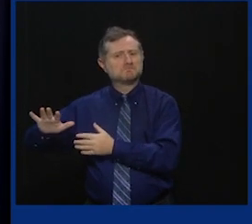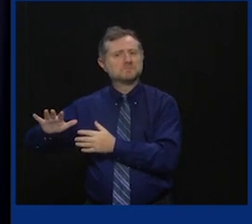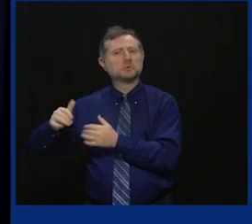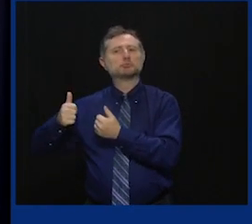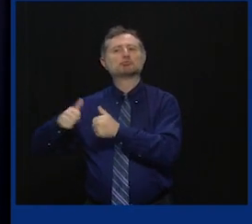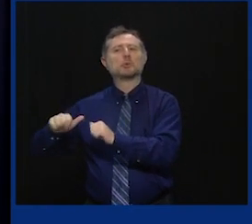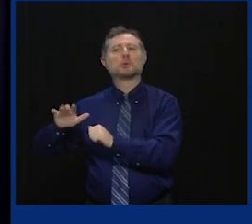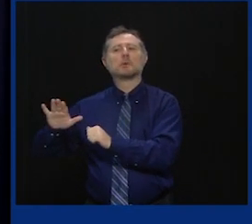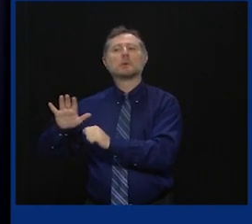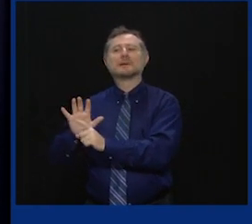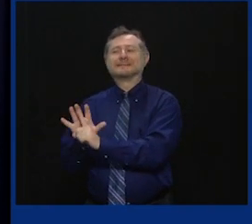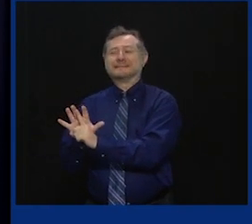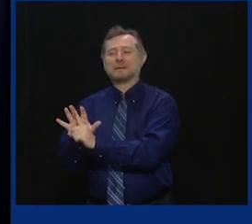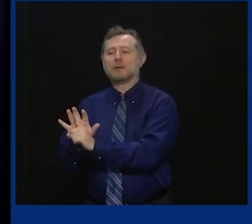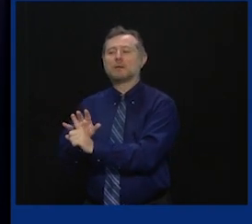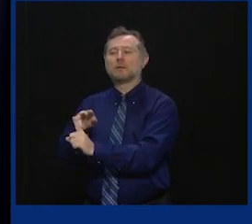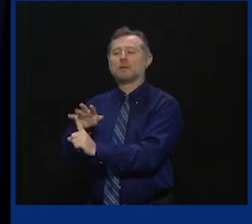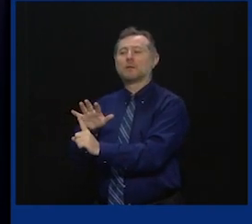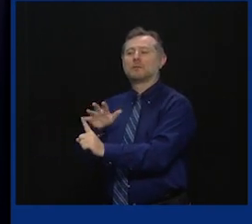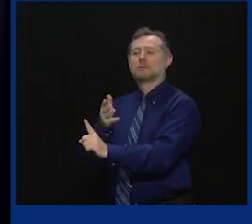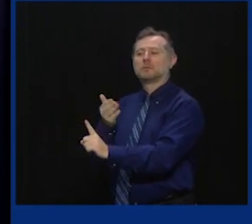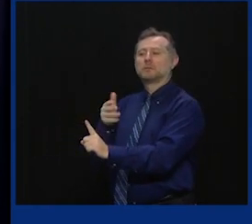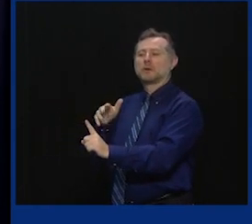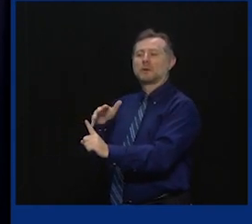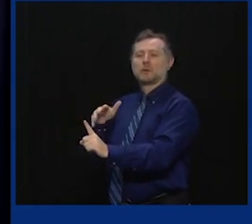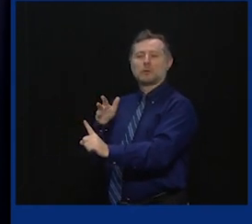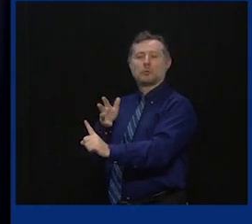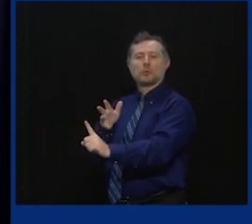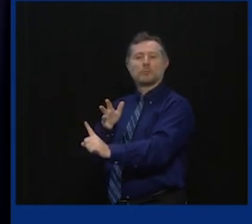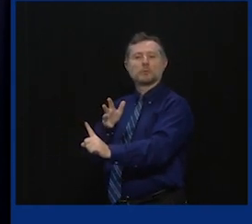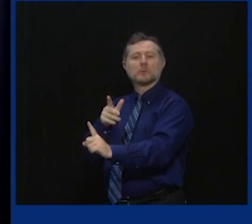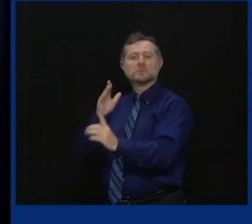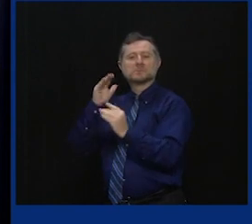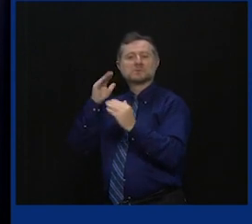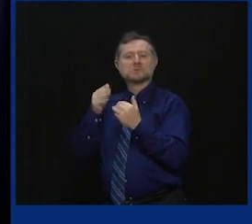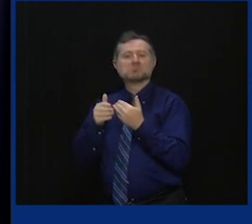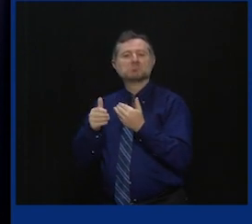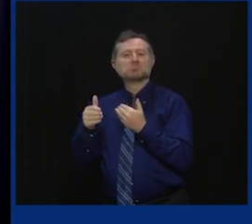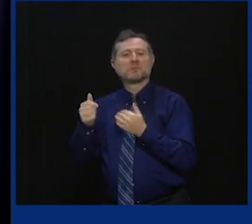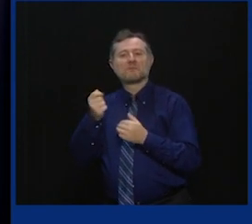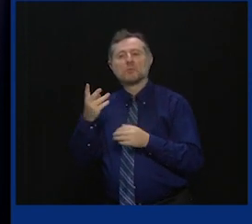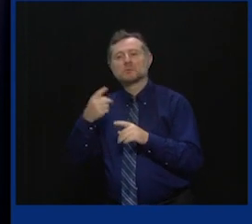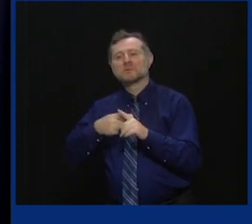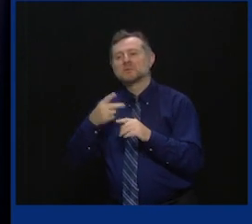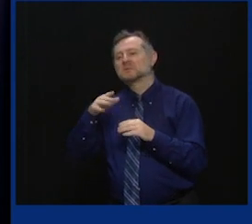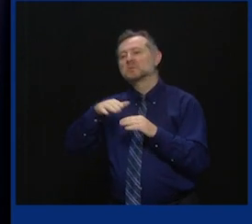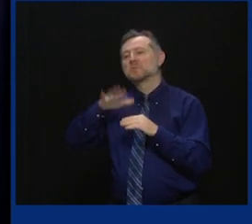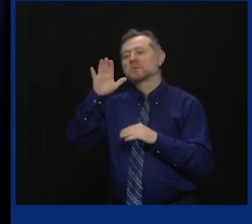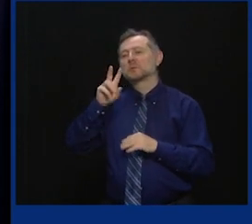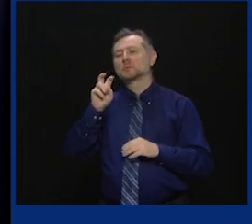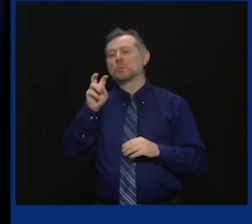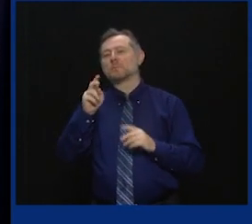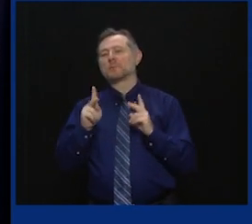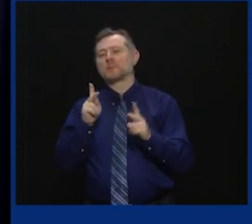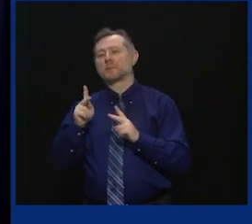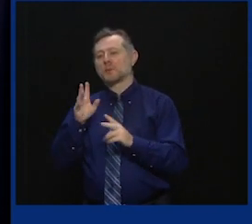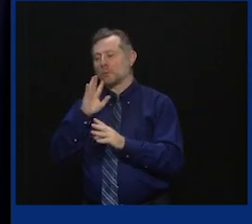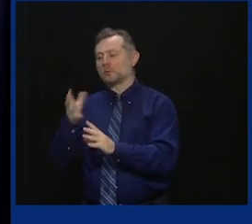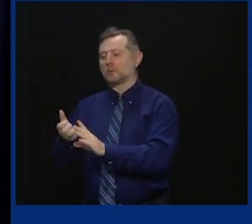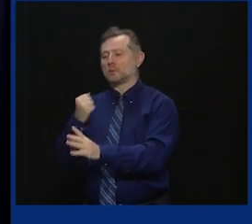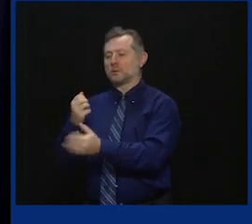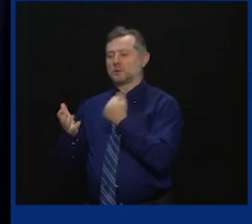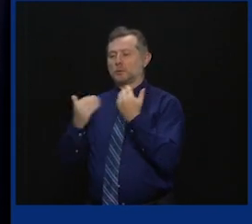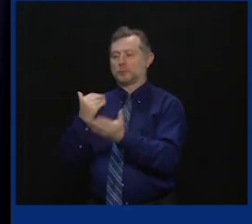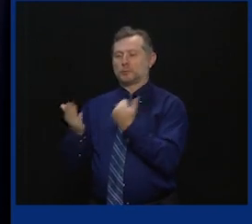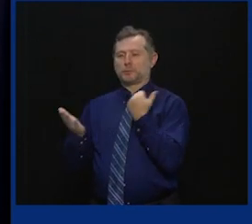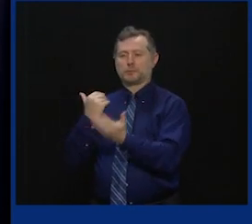situation. Over 200 people we expect, again, will be over the next few days. But we know that larger systemic problems still exist.